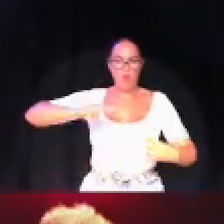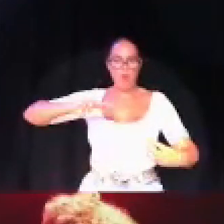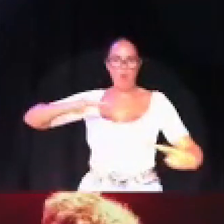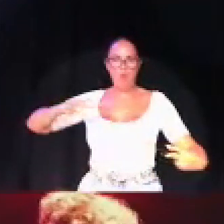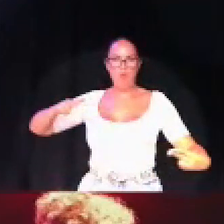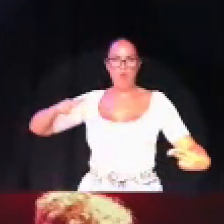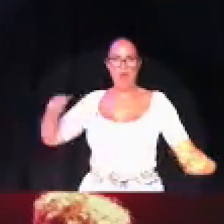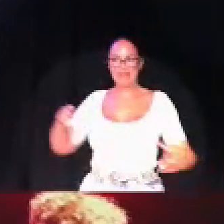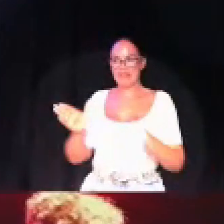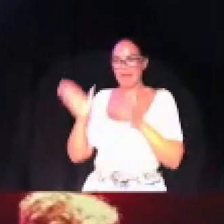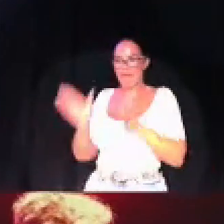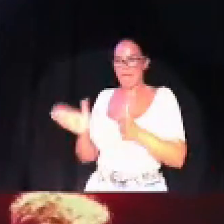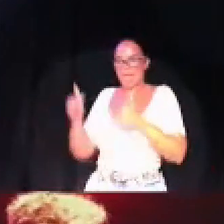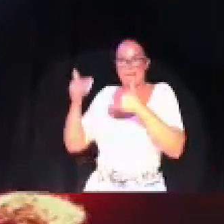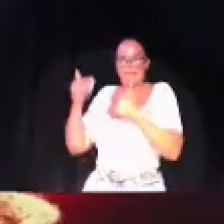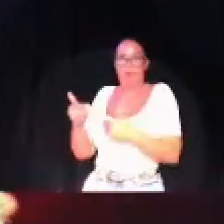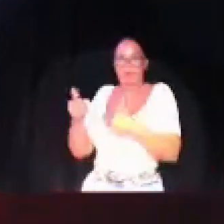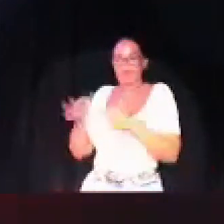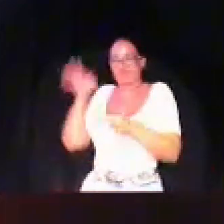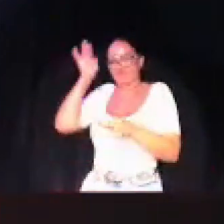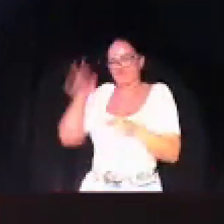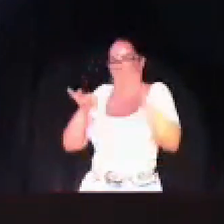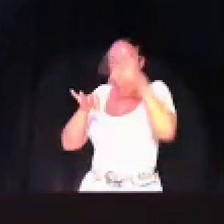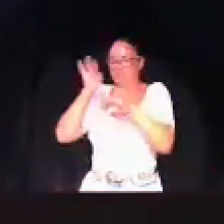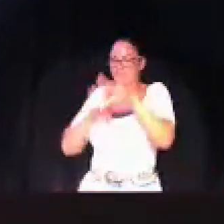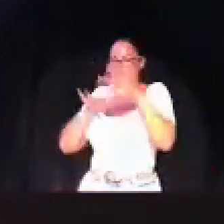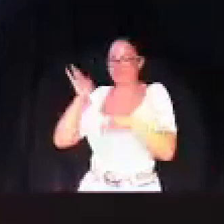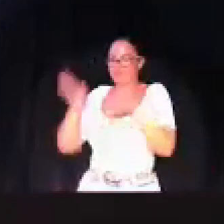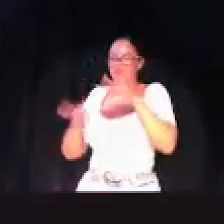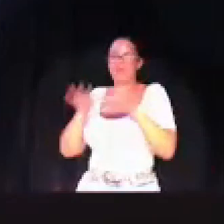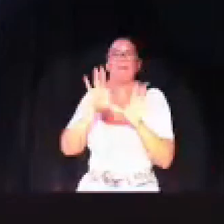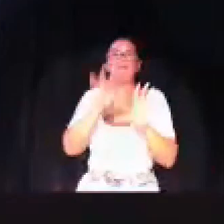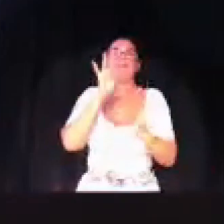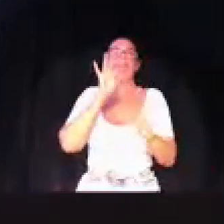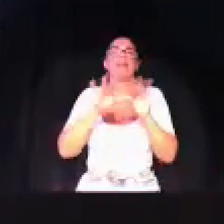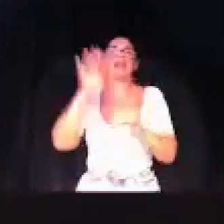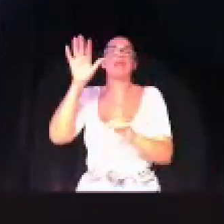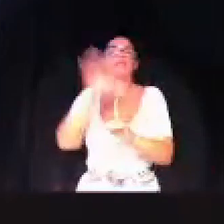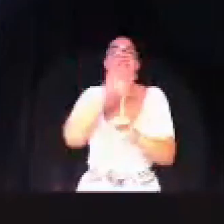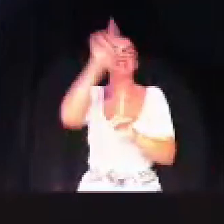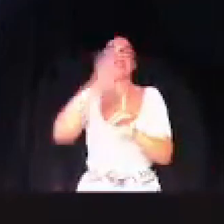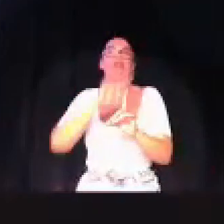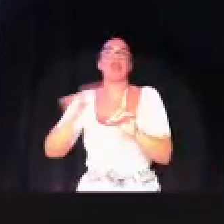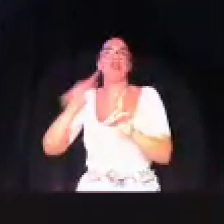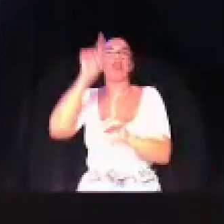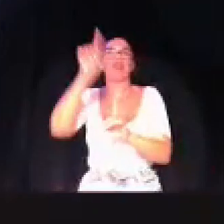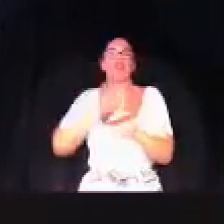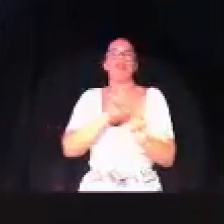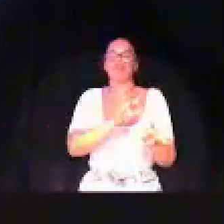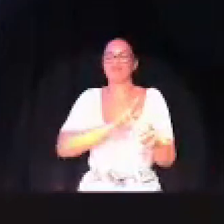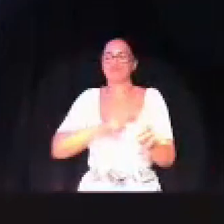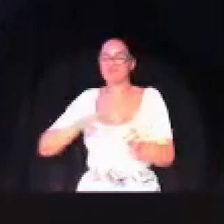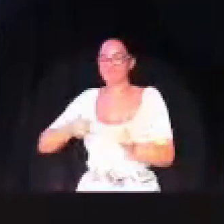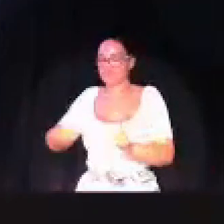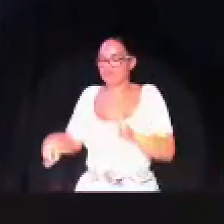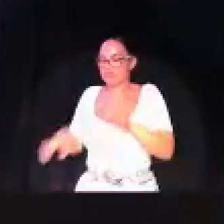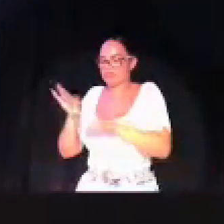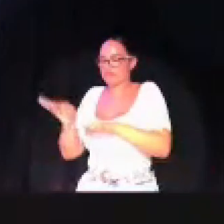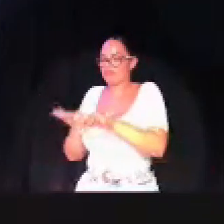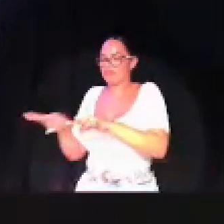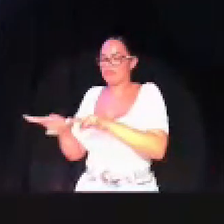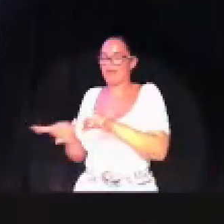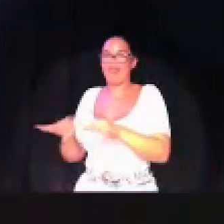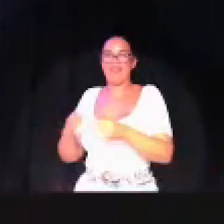like essentially an Arduino. So it's just taking the signals and then converting it to MIDI, and then I'm only dealing with MIDI on the computer